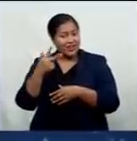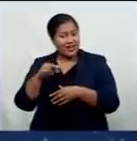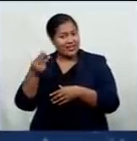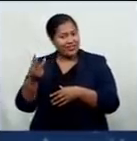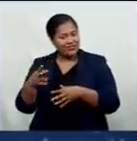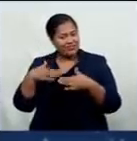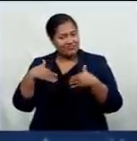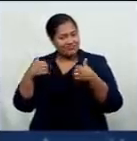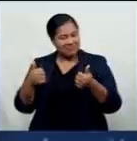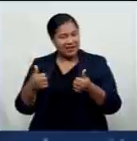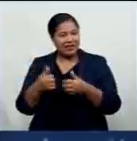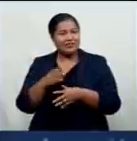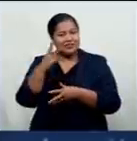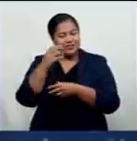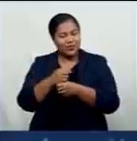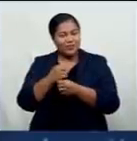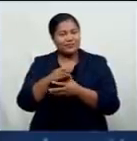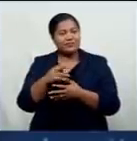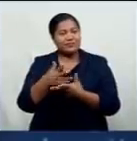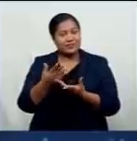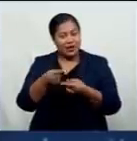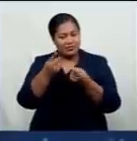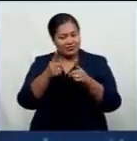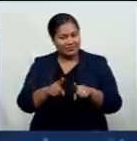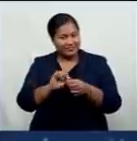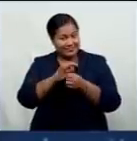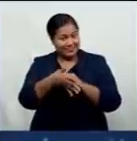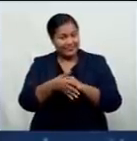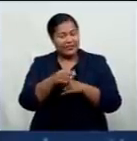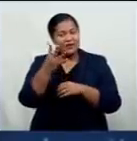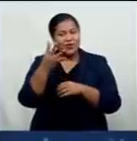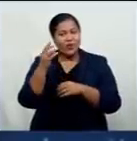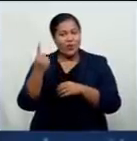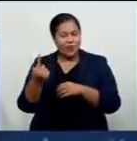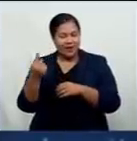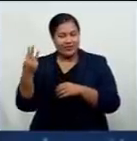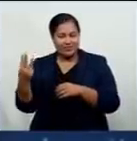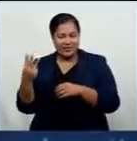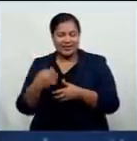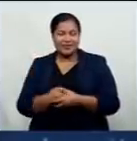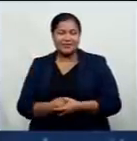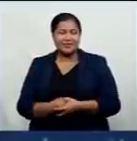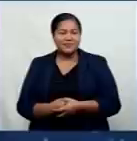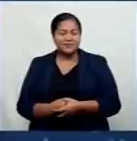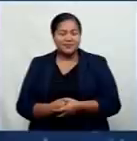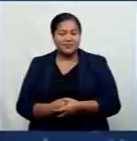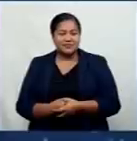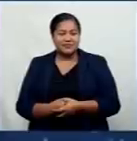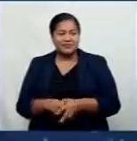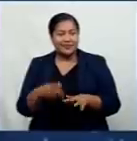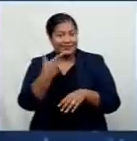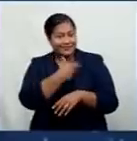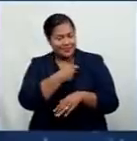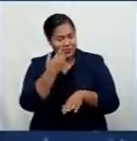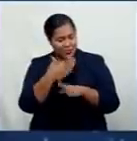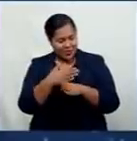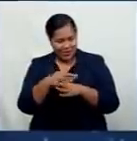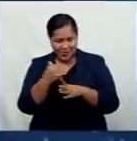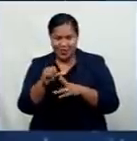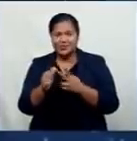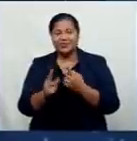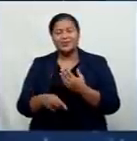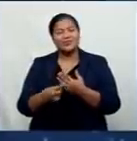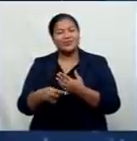19,883 recoveries in total. The COVID-19 death toll stands at 413. The vaccination campaign